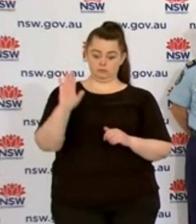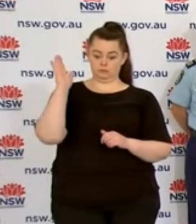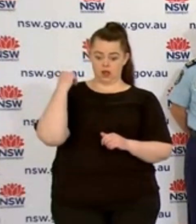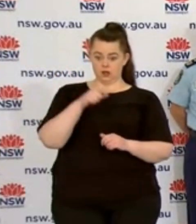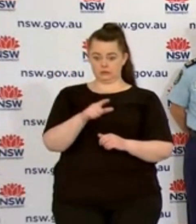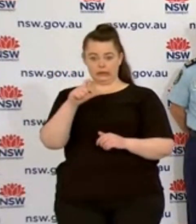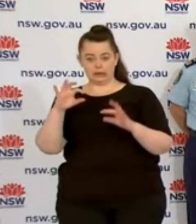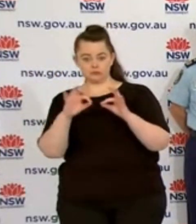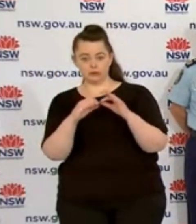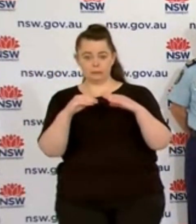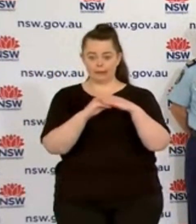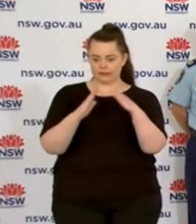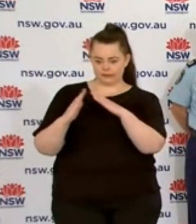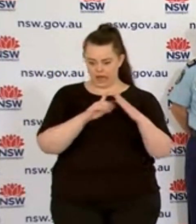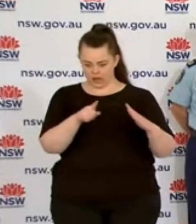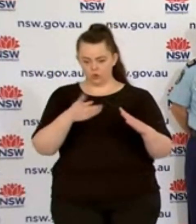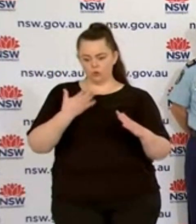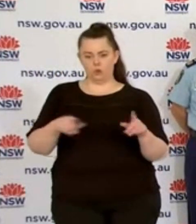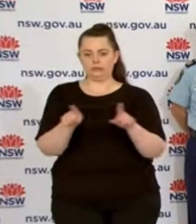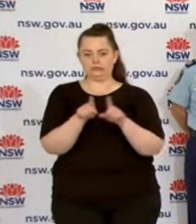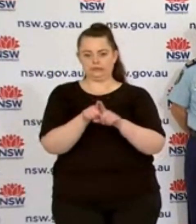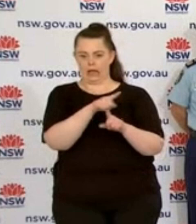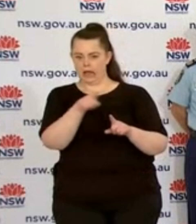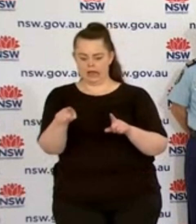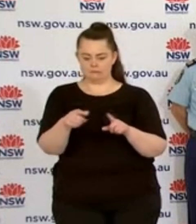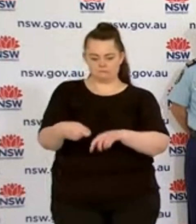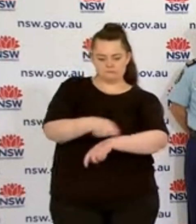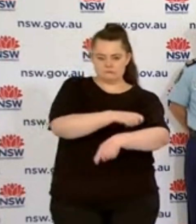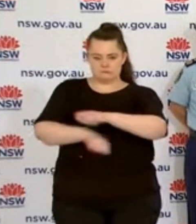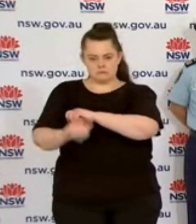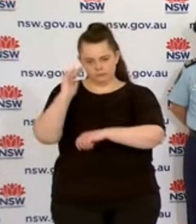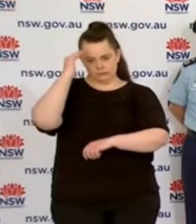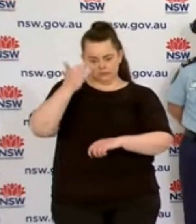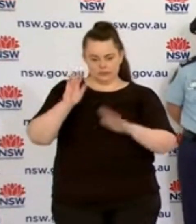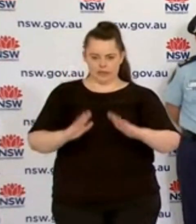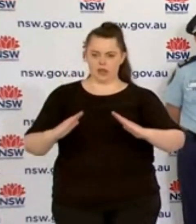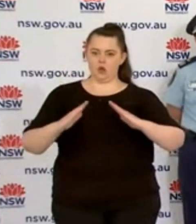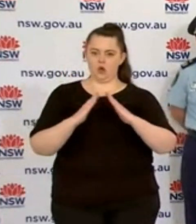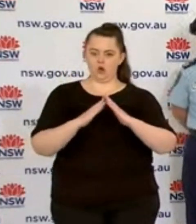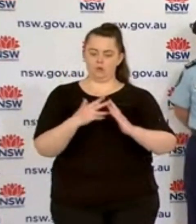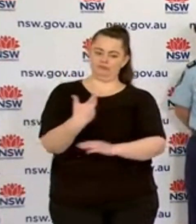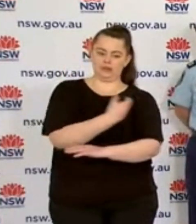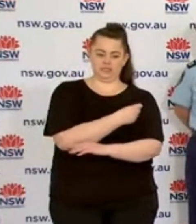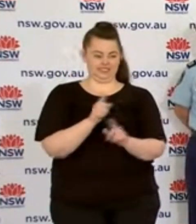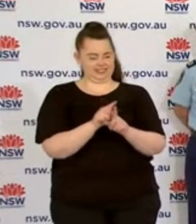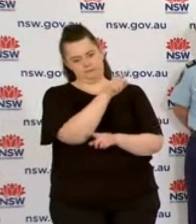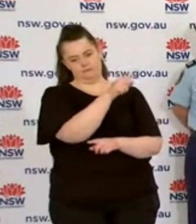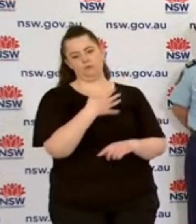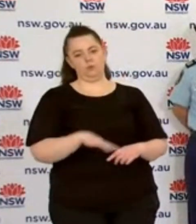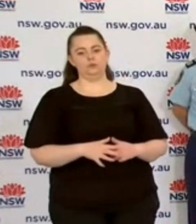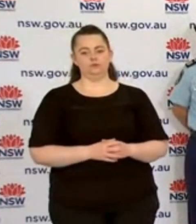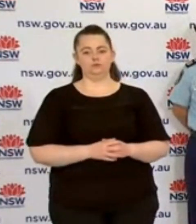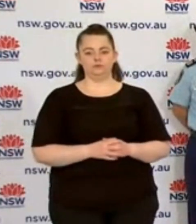A targeted strategy is so critical. And please know that whilst we get up here and talk every day at 11 o'clock, in the